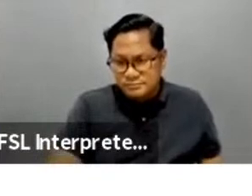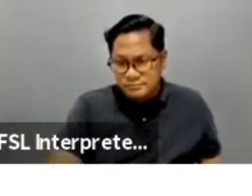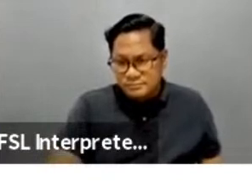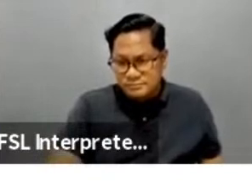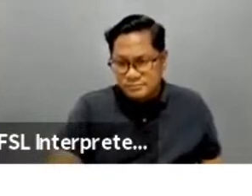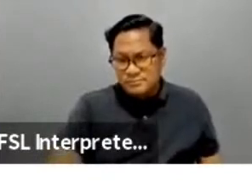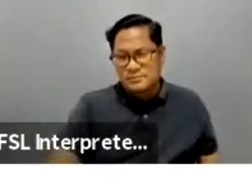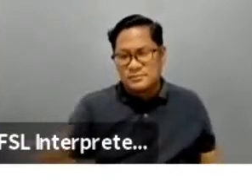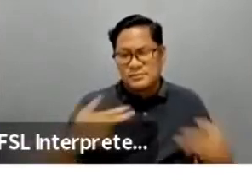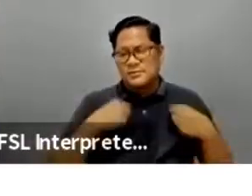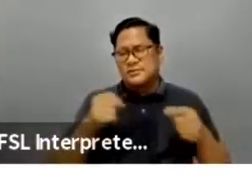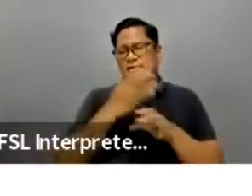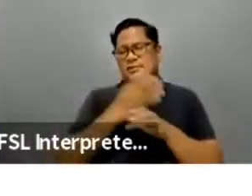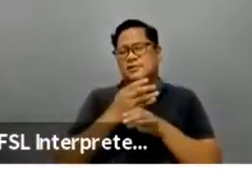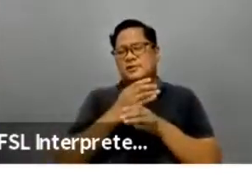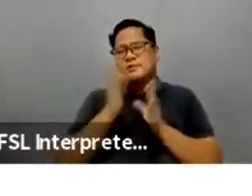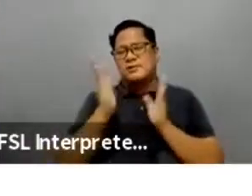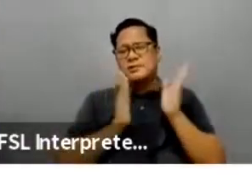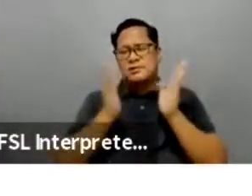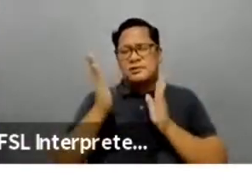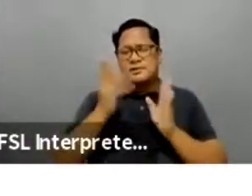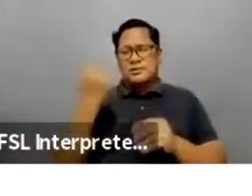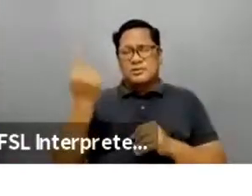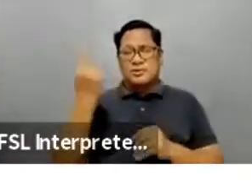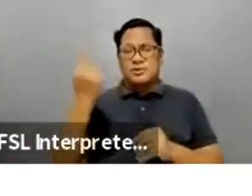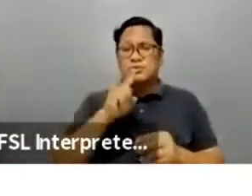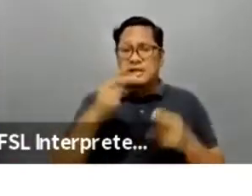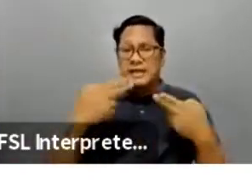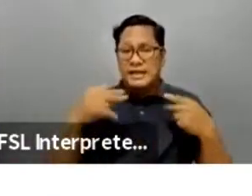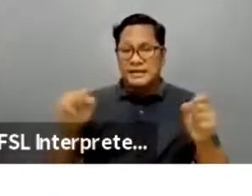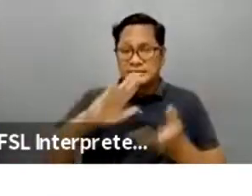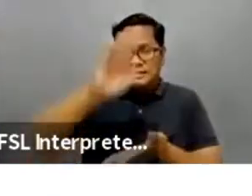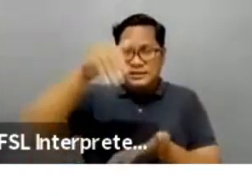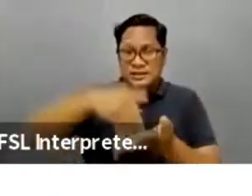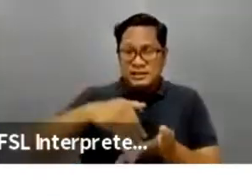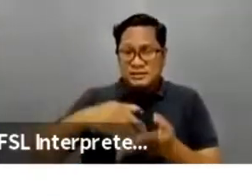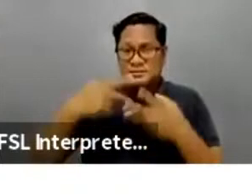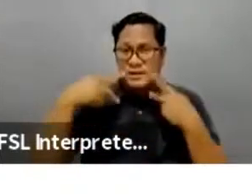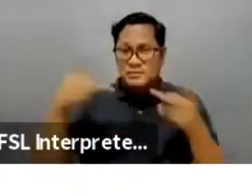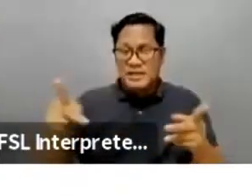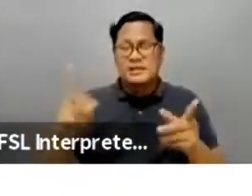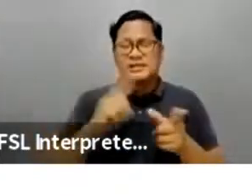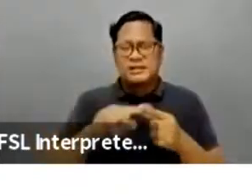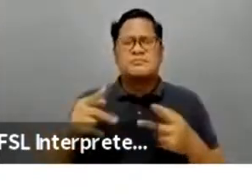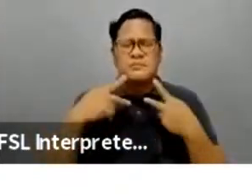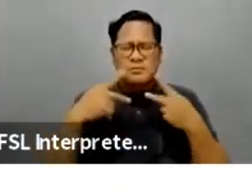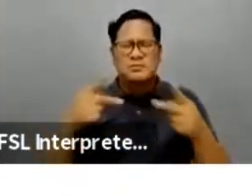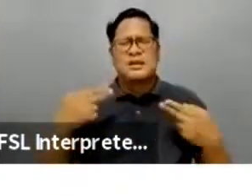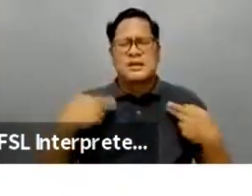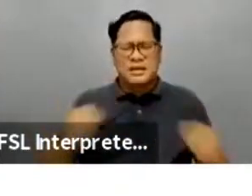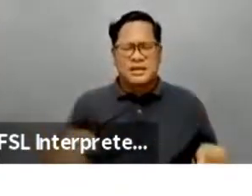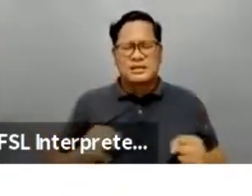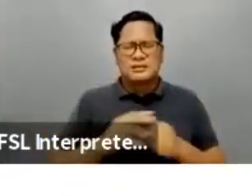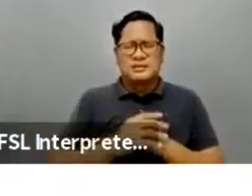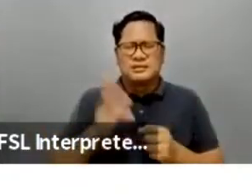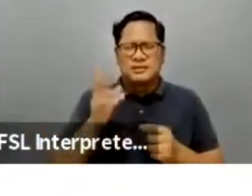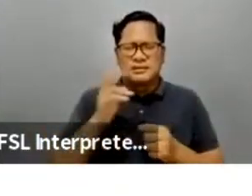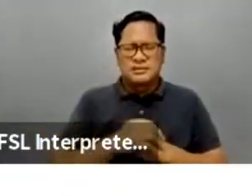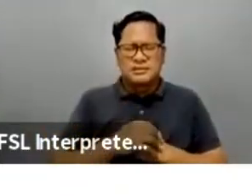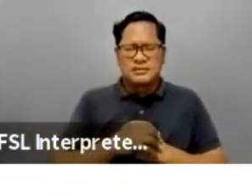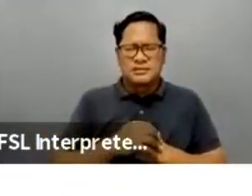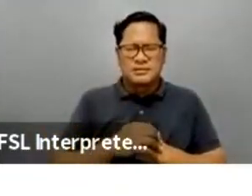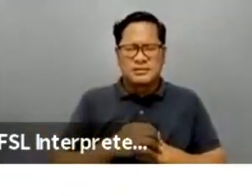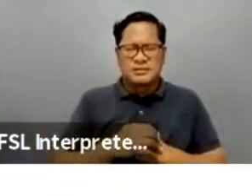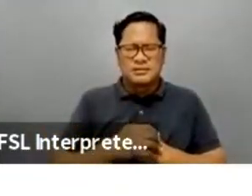healthcare services lang yan. Sa mga health centers, sa mga clinics, and then public health, including pandemic control. Pero